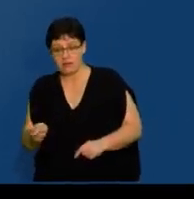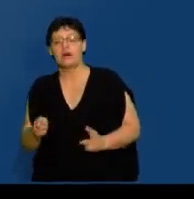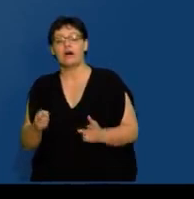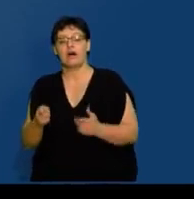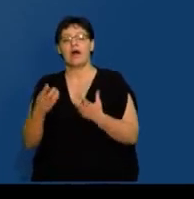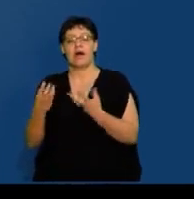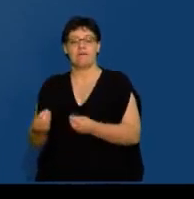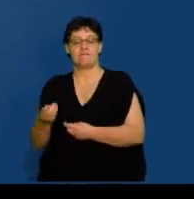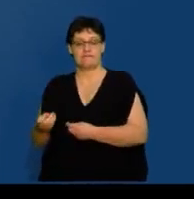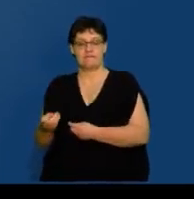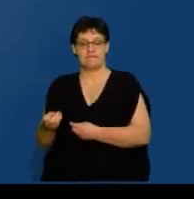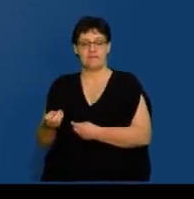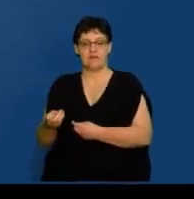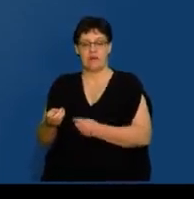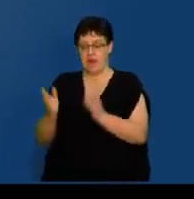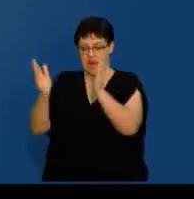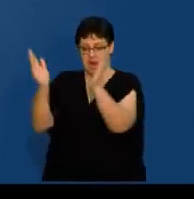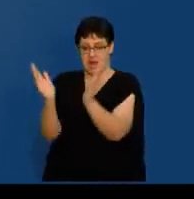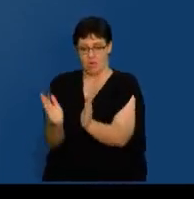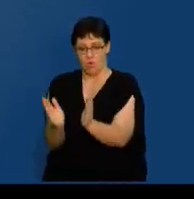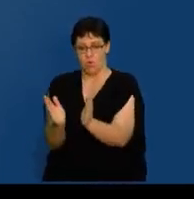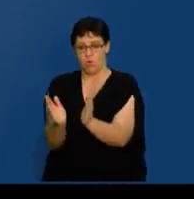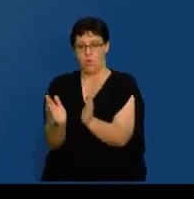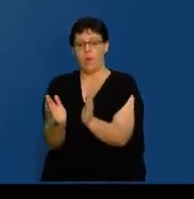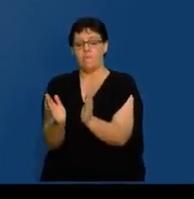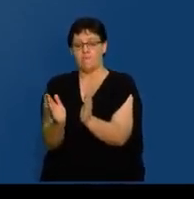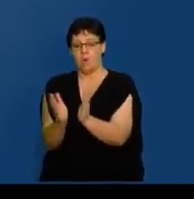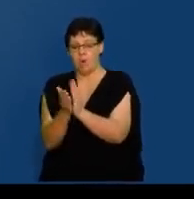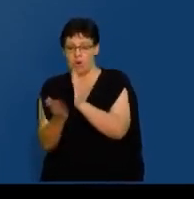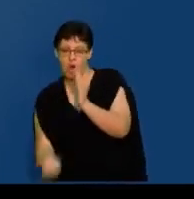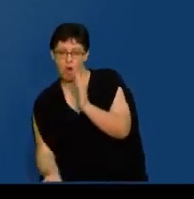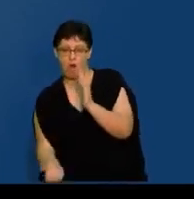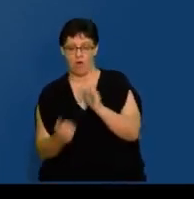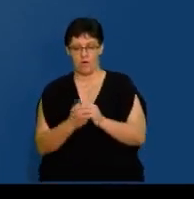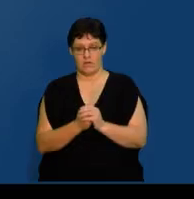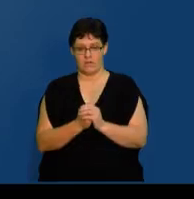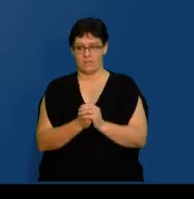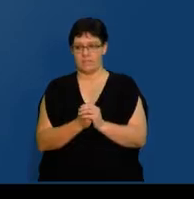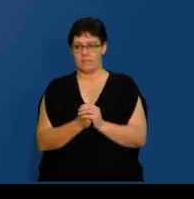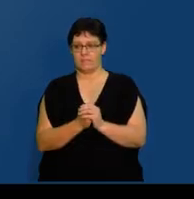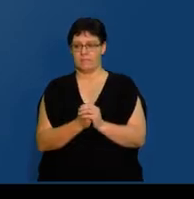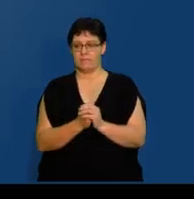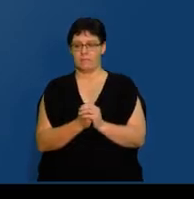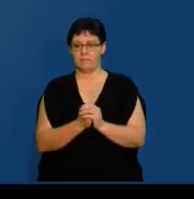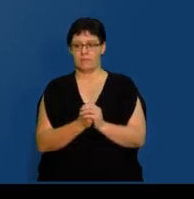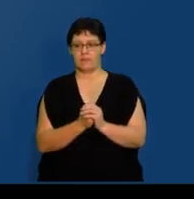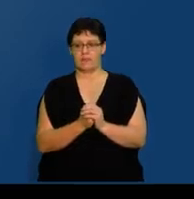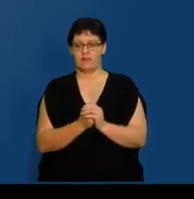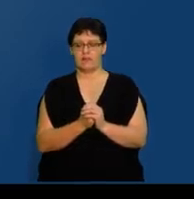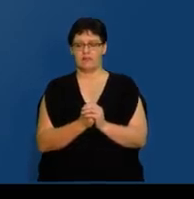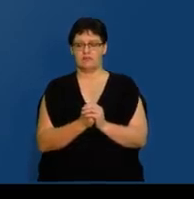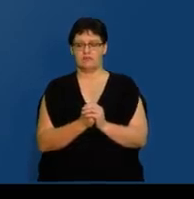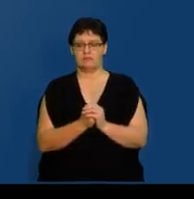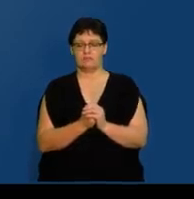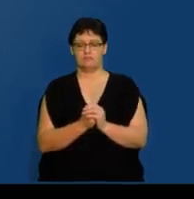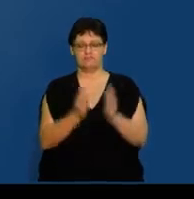African apes, they have a narrow and a much elongated pelvic girdle.